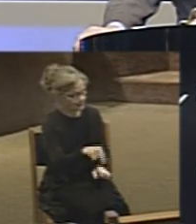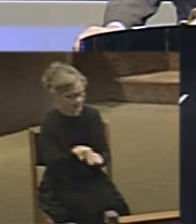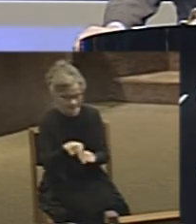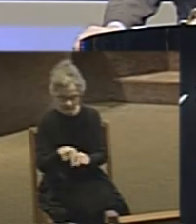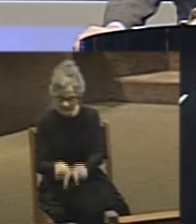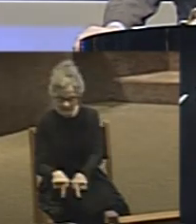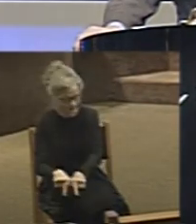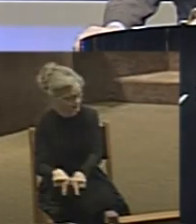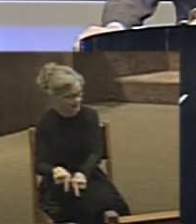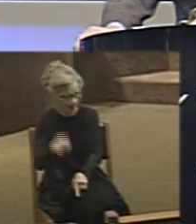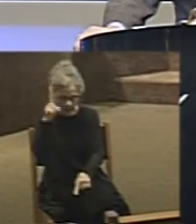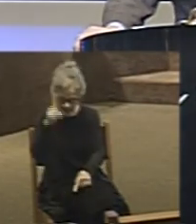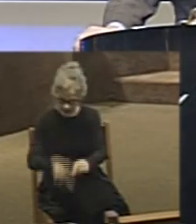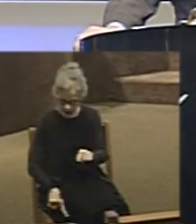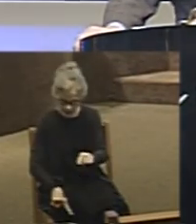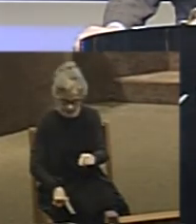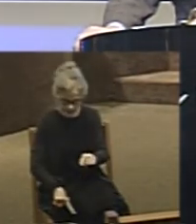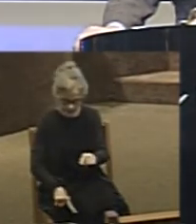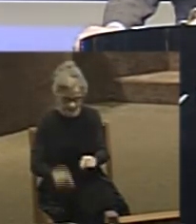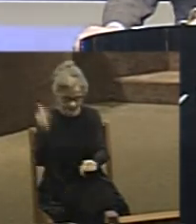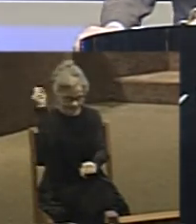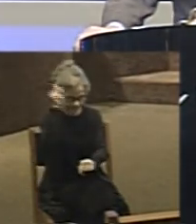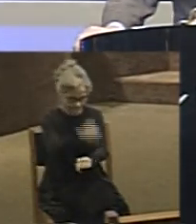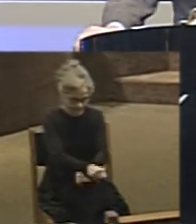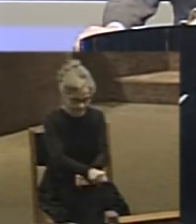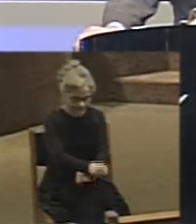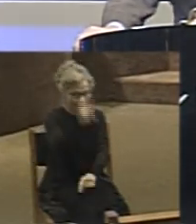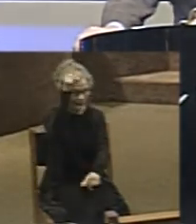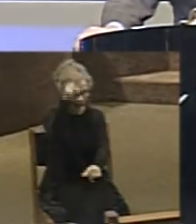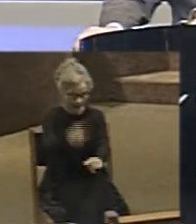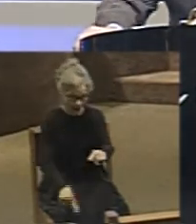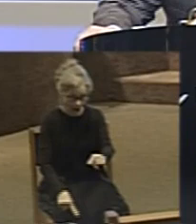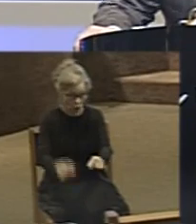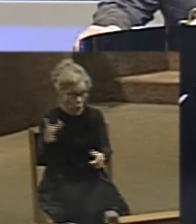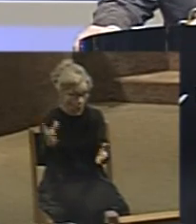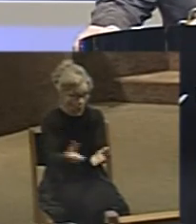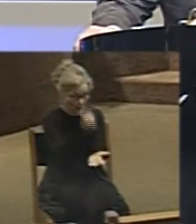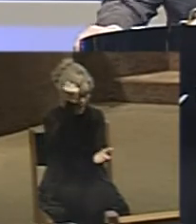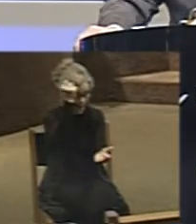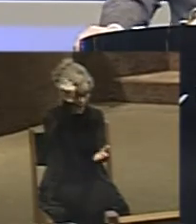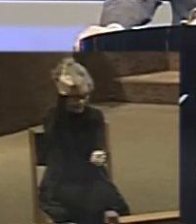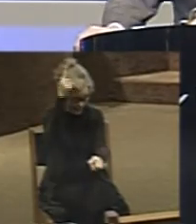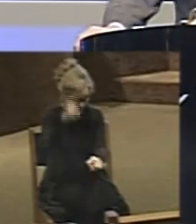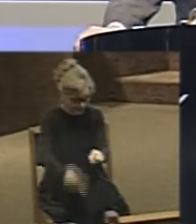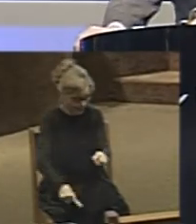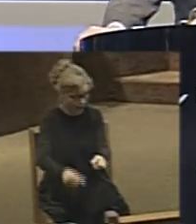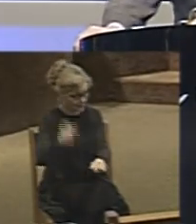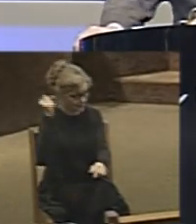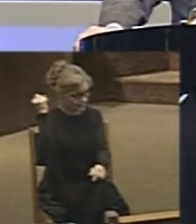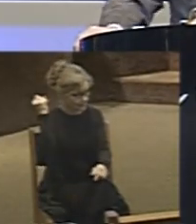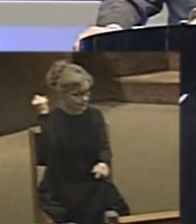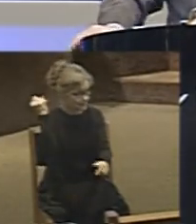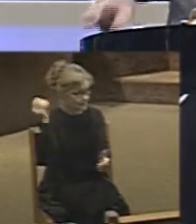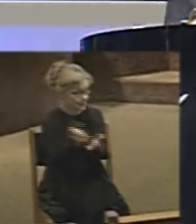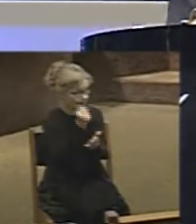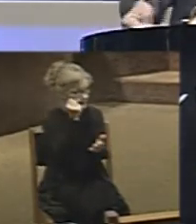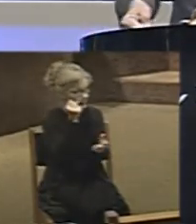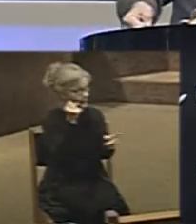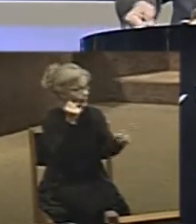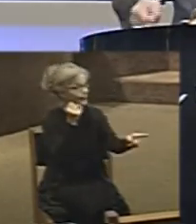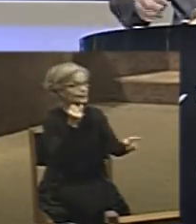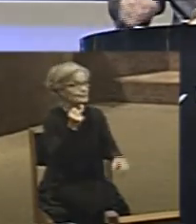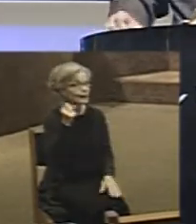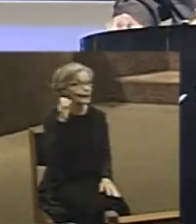hell could not, would not, will not prevail, and that is